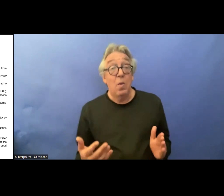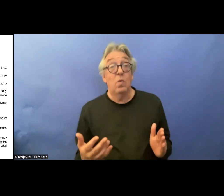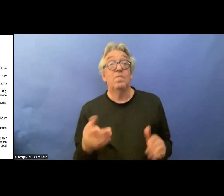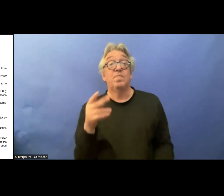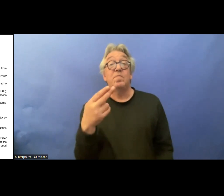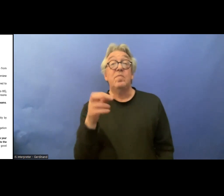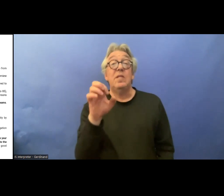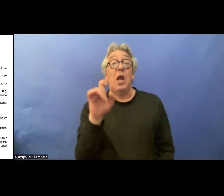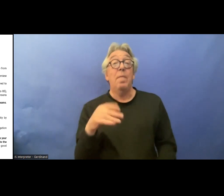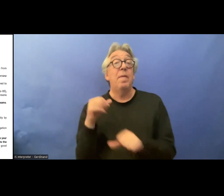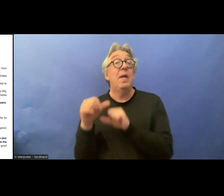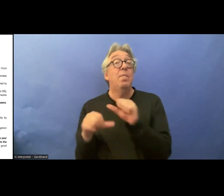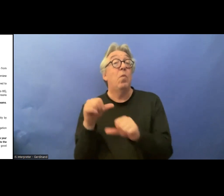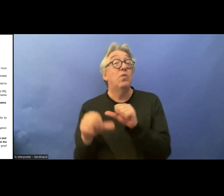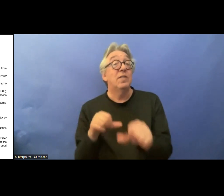the HNRP.